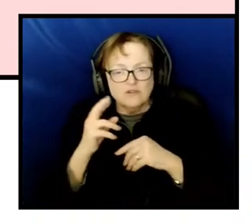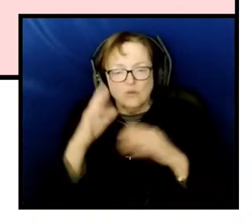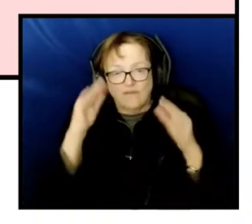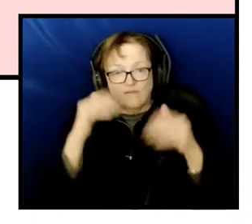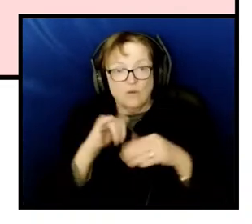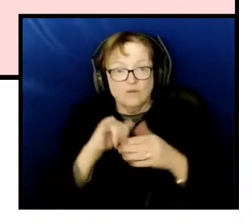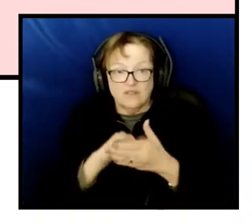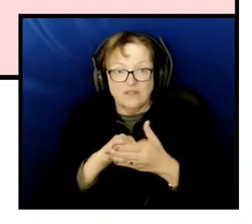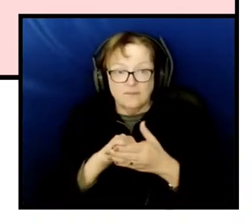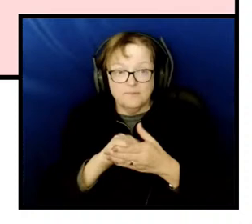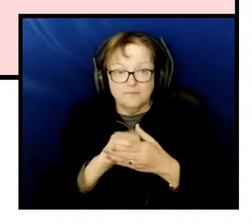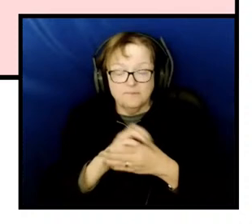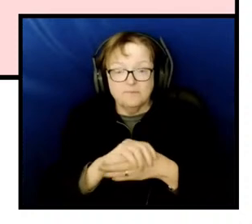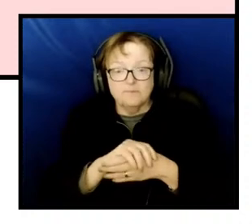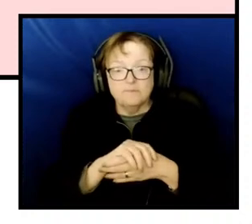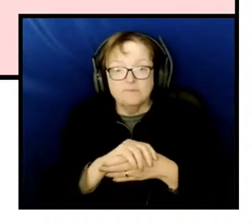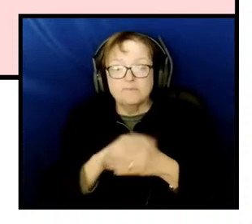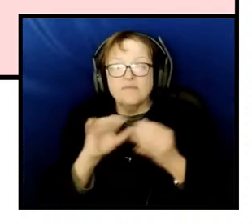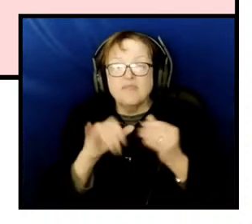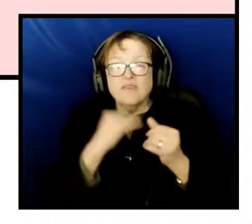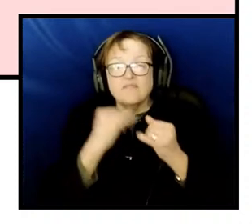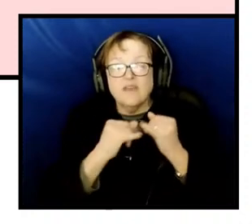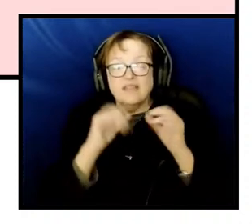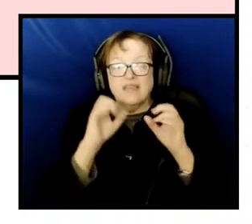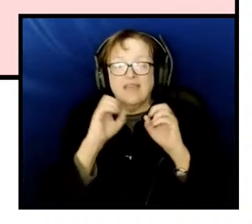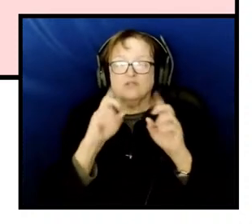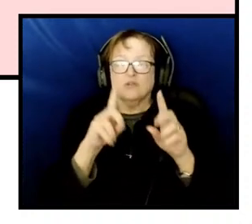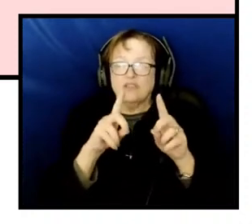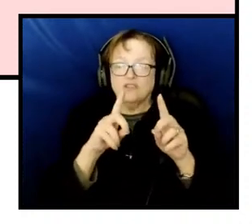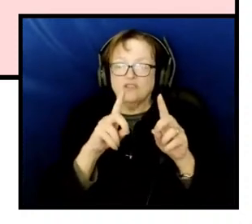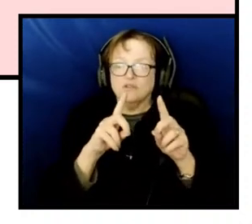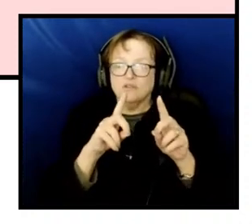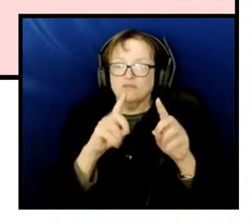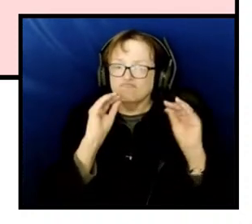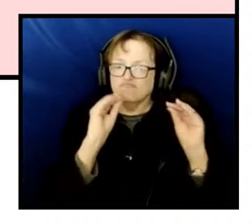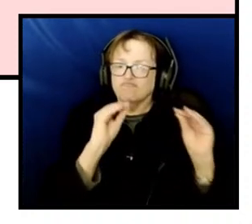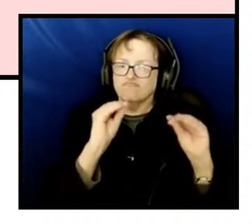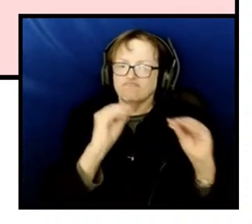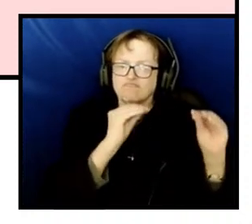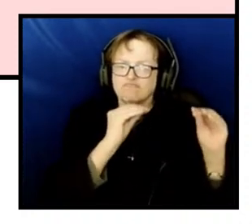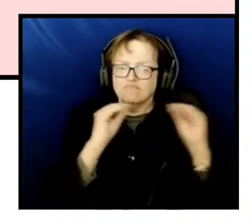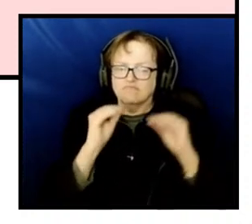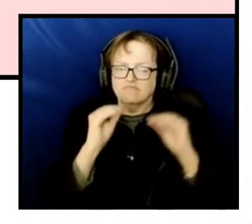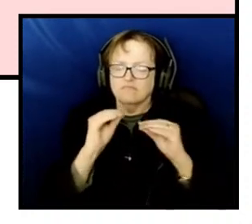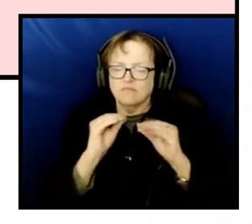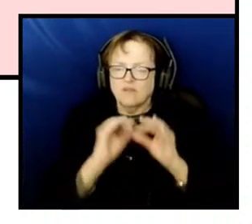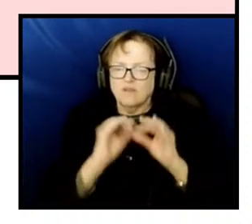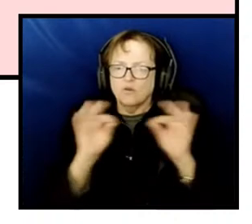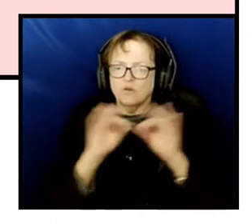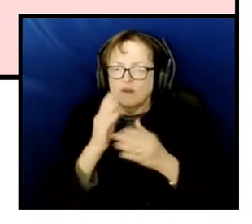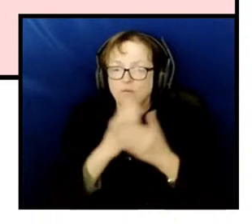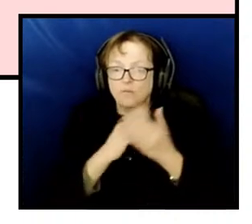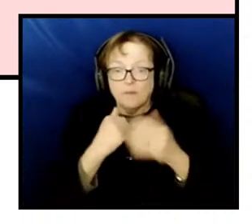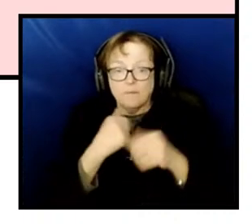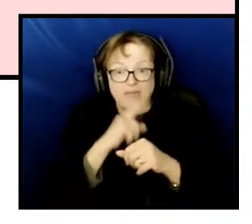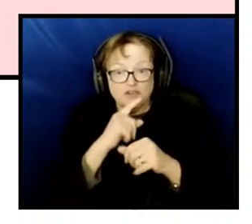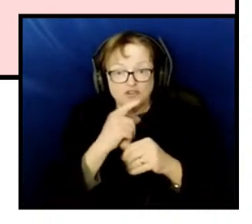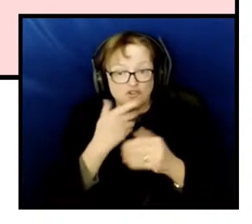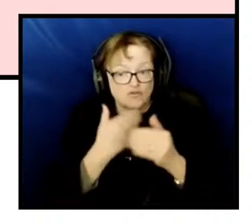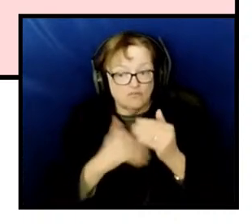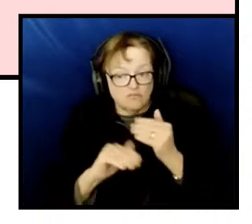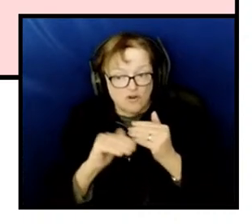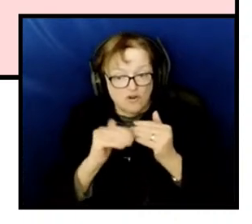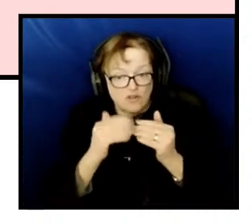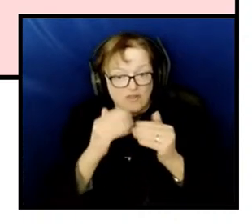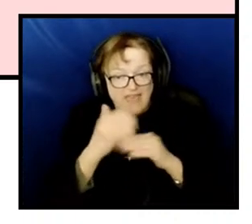that. And then finally, education is such a crucial aspect of making sure that postpartum people have